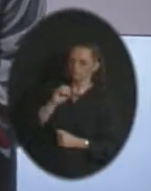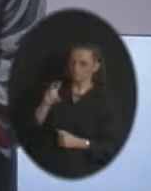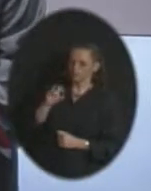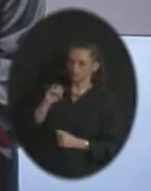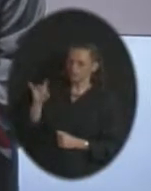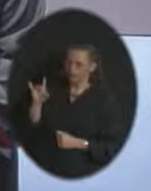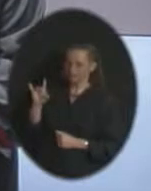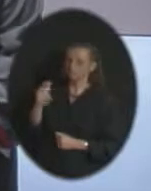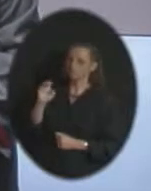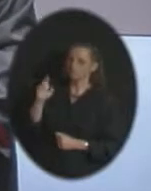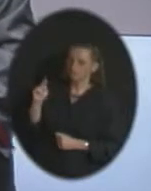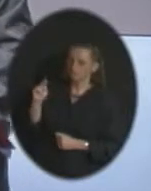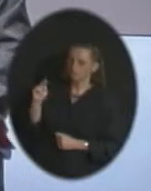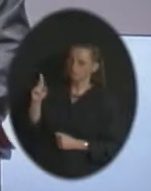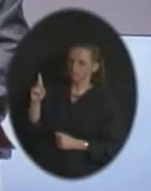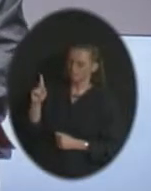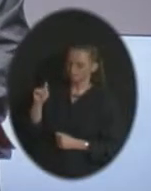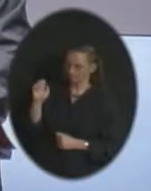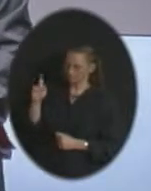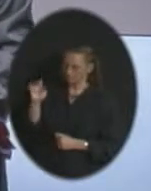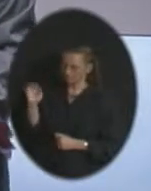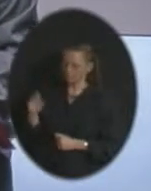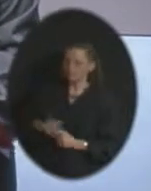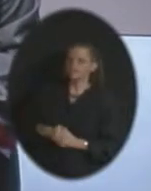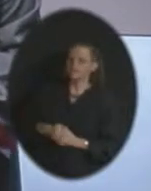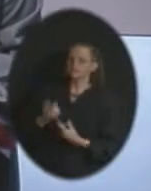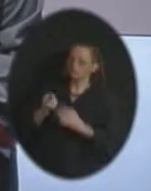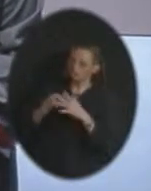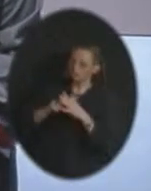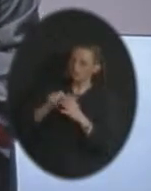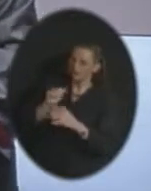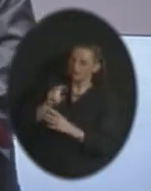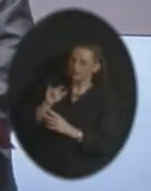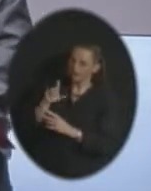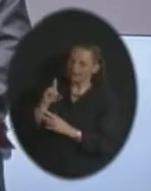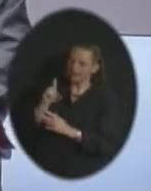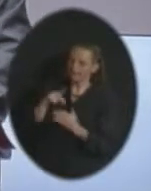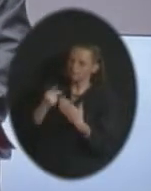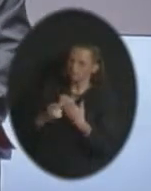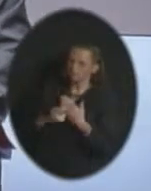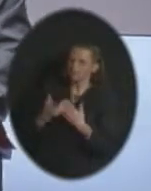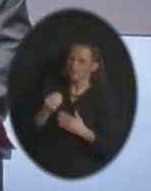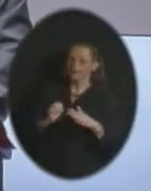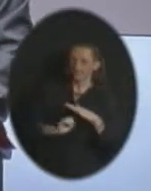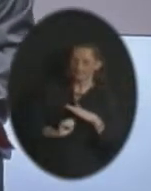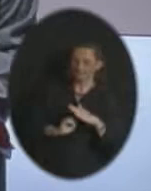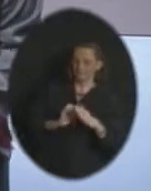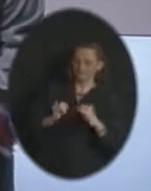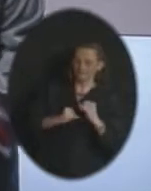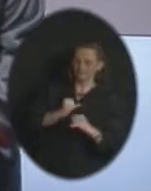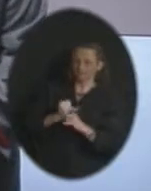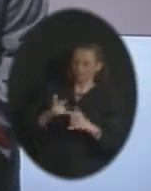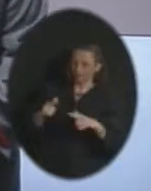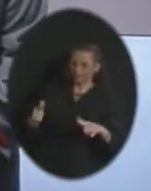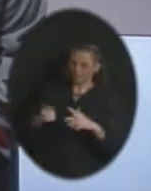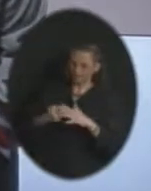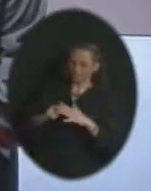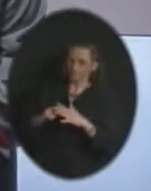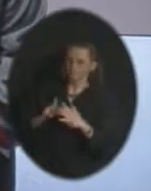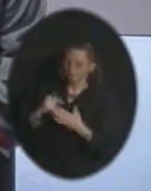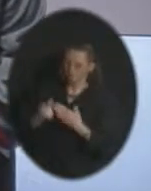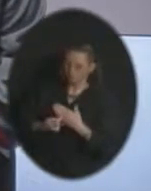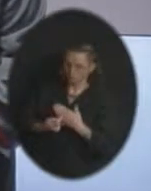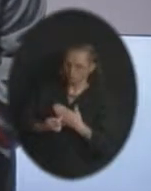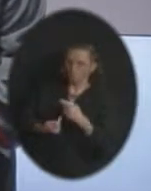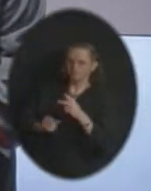AVID program. She made the motion to begin a limited elementary international language pilot. So as you can tell, she's been a very active,